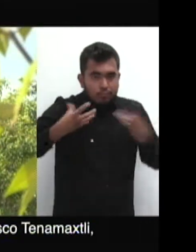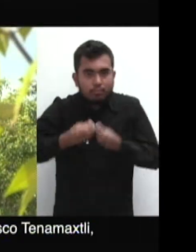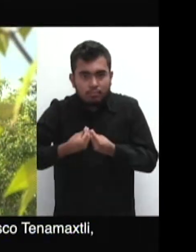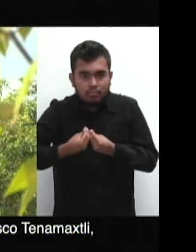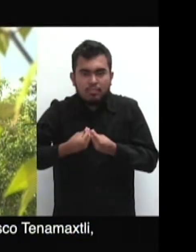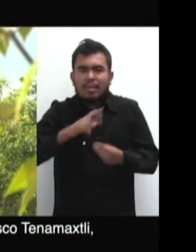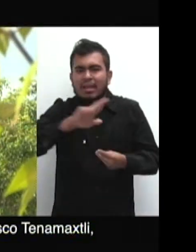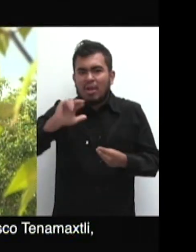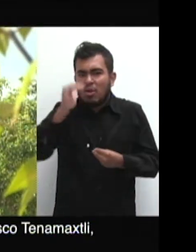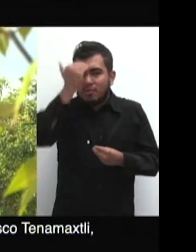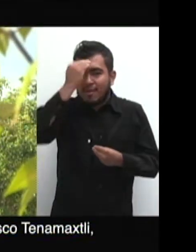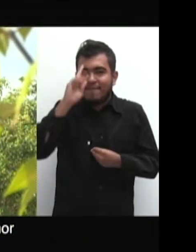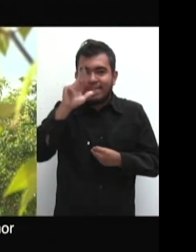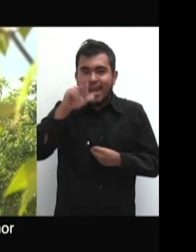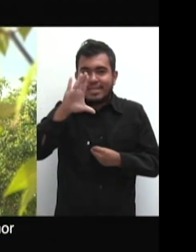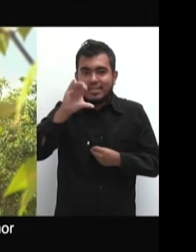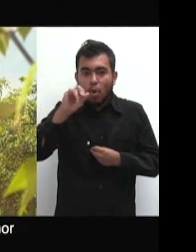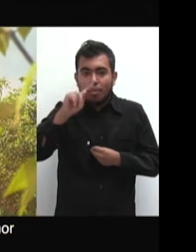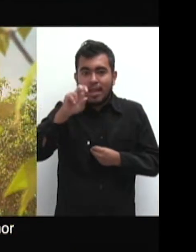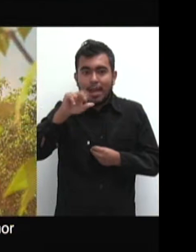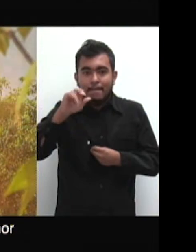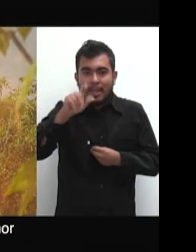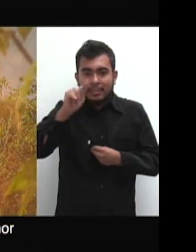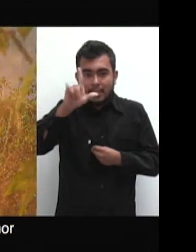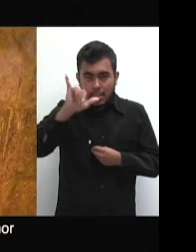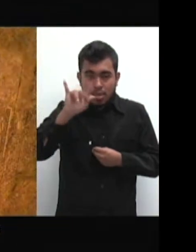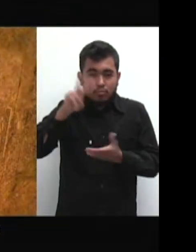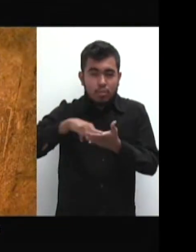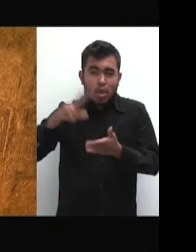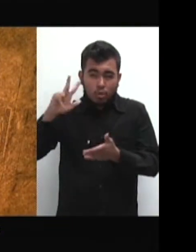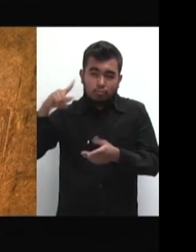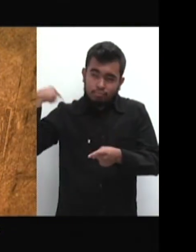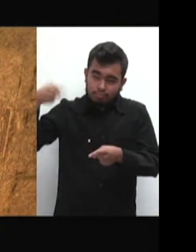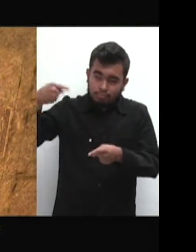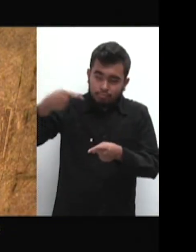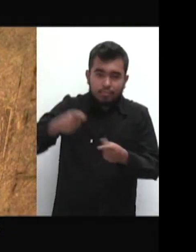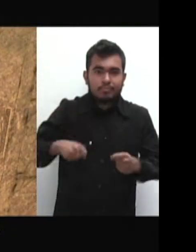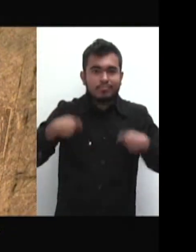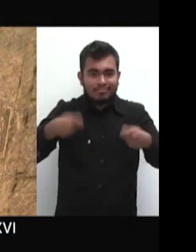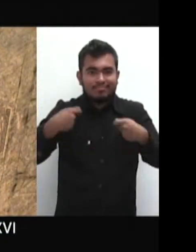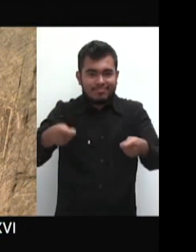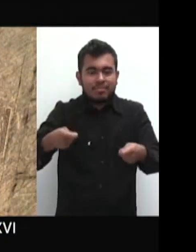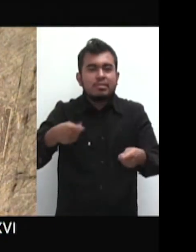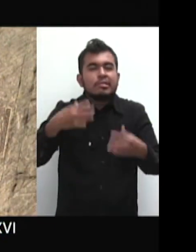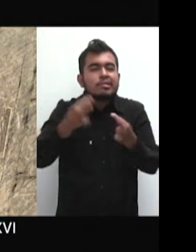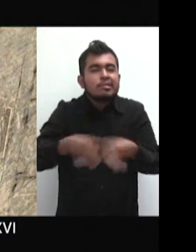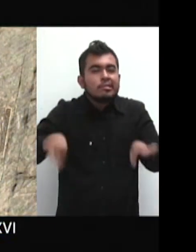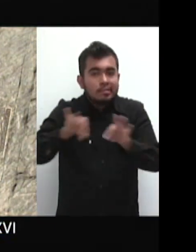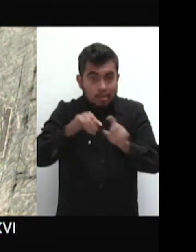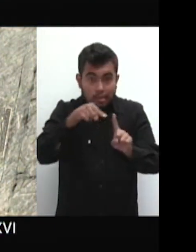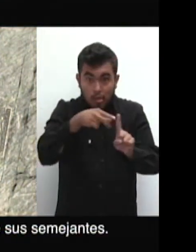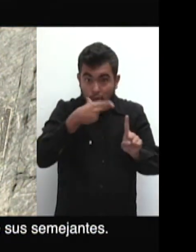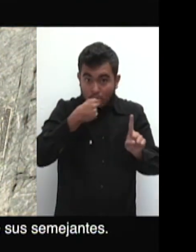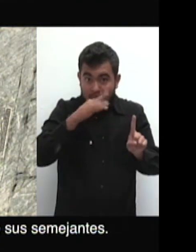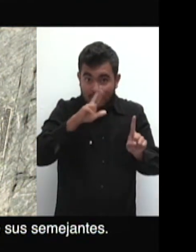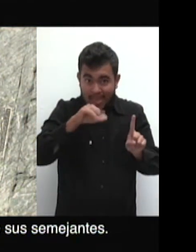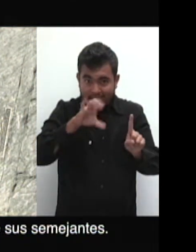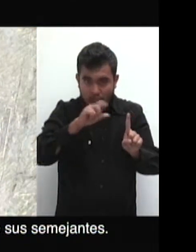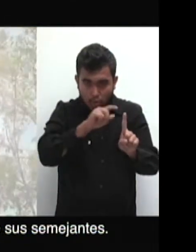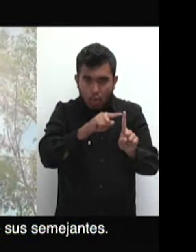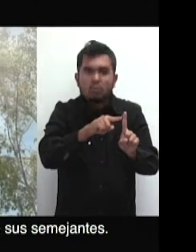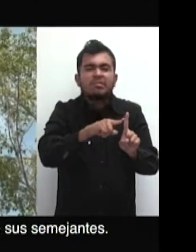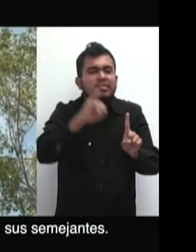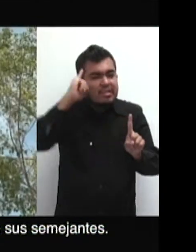reconocimiento Francisco Peramastri, así nombrado en honor al indígena Cascán, que durante el siglo XVI luchó